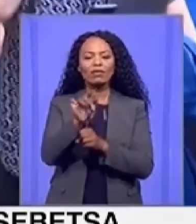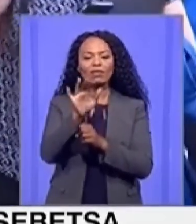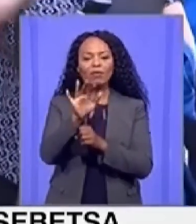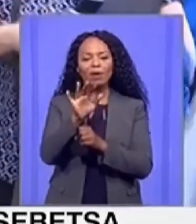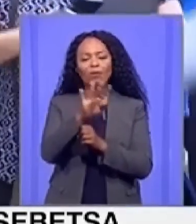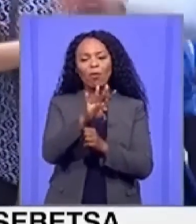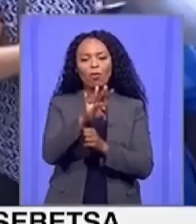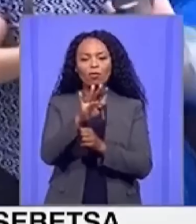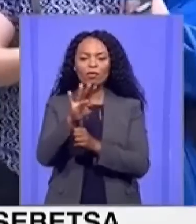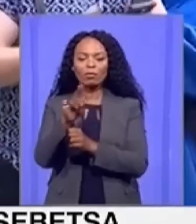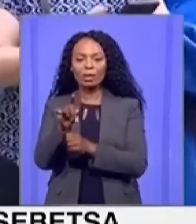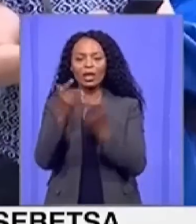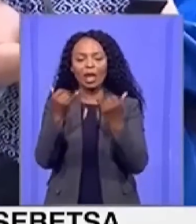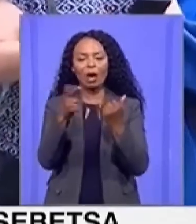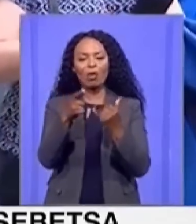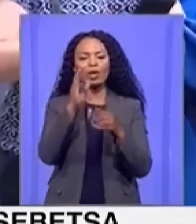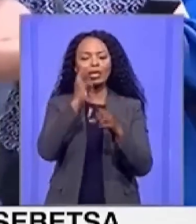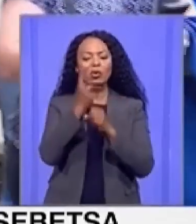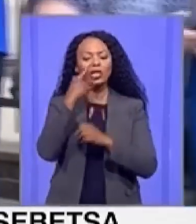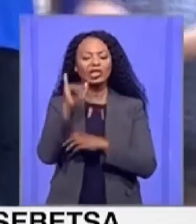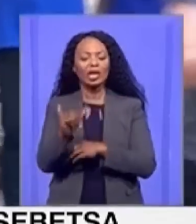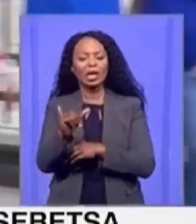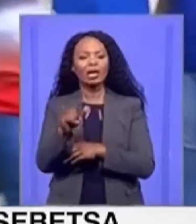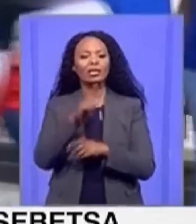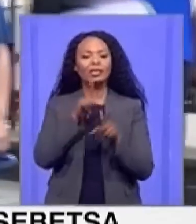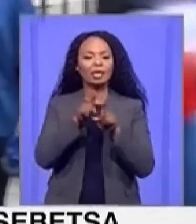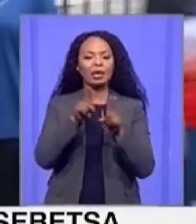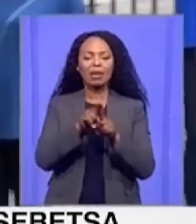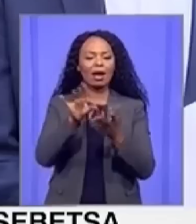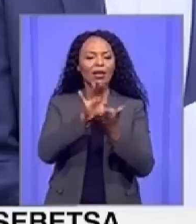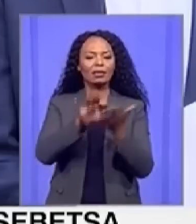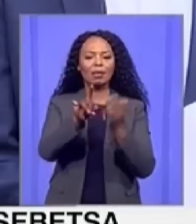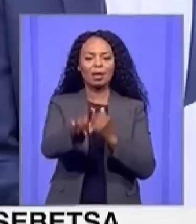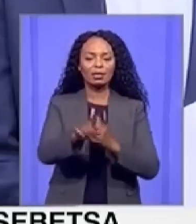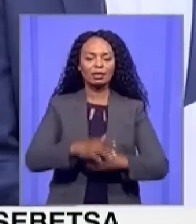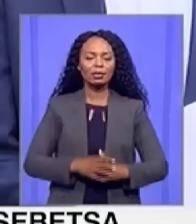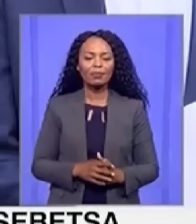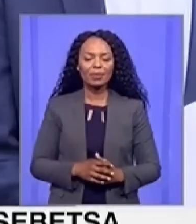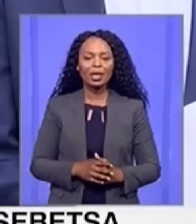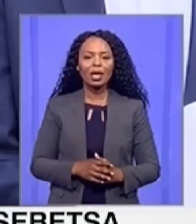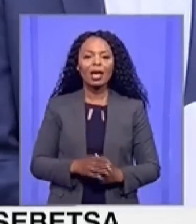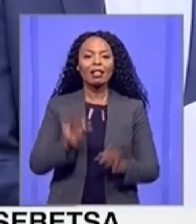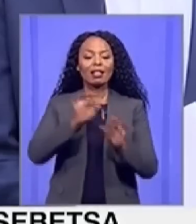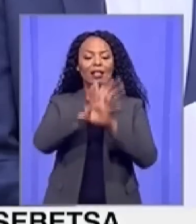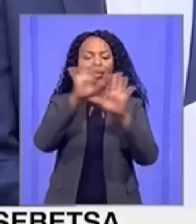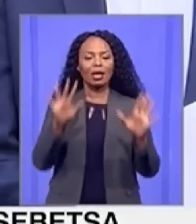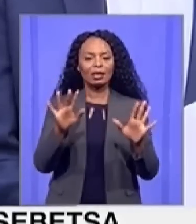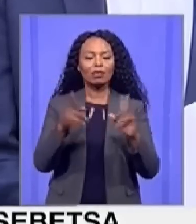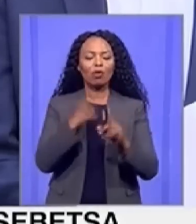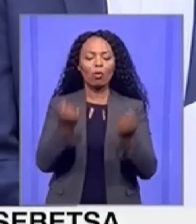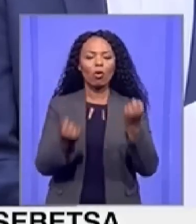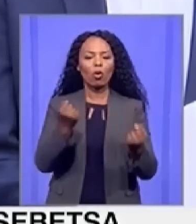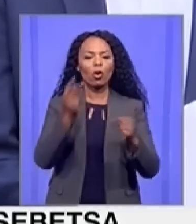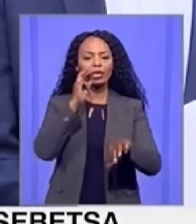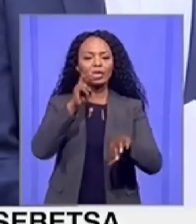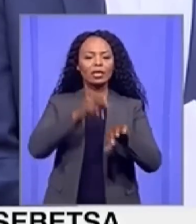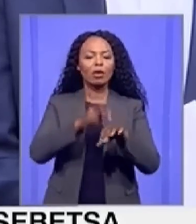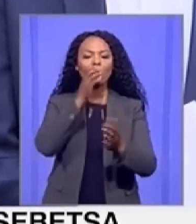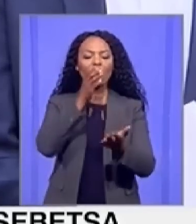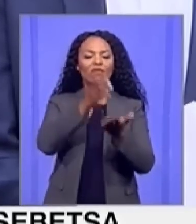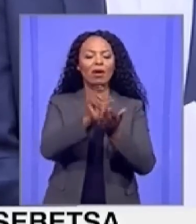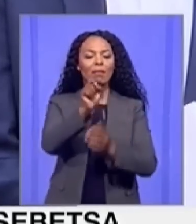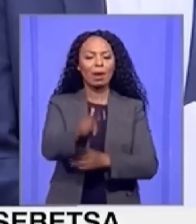34 e lokela ho hlahlojwa le ho behellwa ka thoko. We need a declarator from court to confirm that and to say to